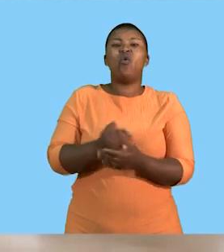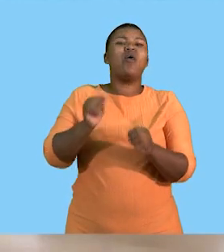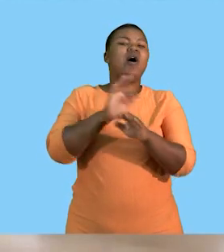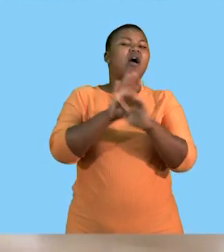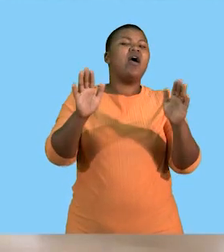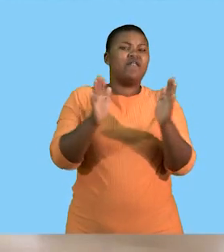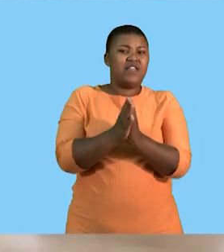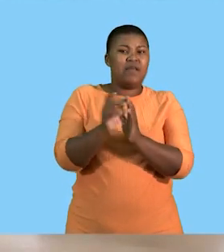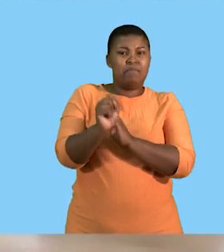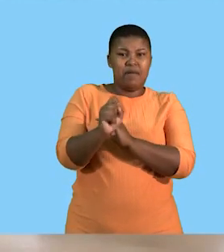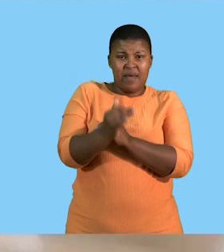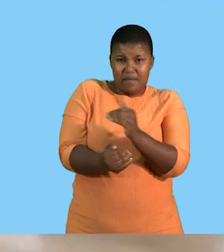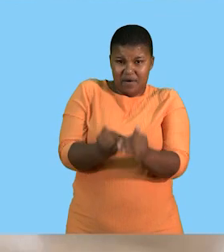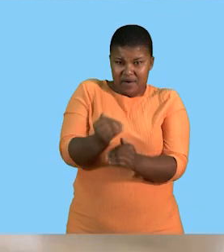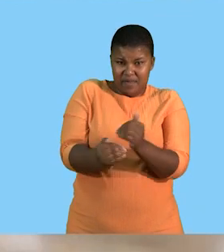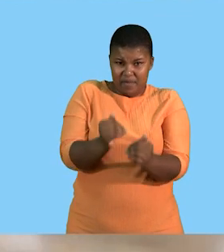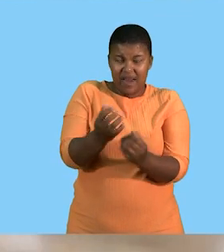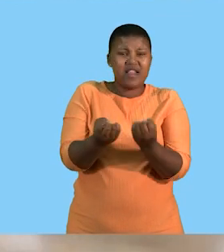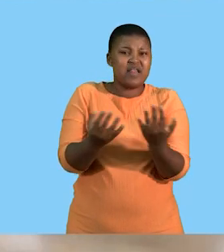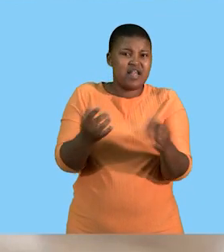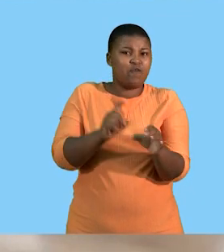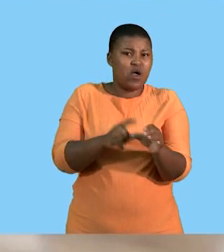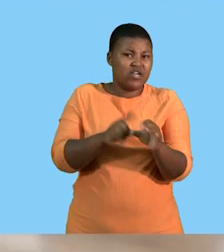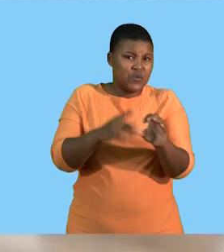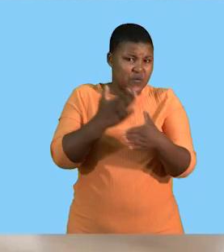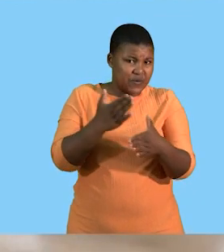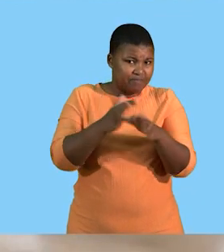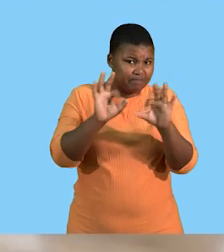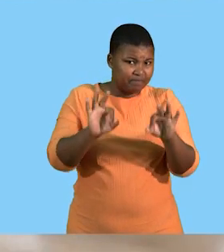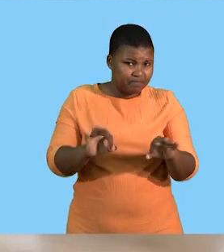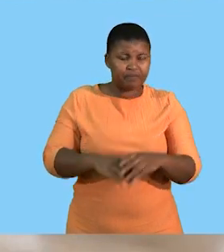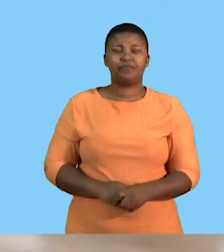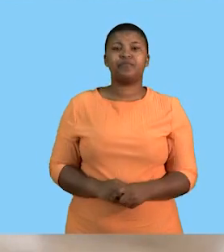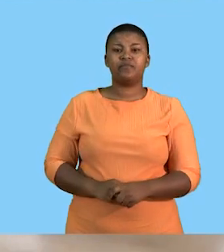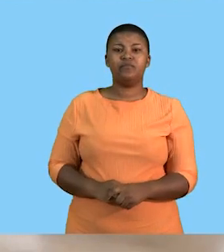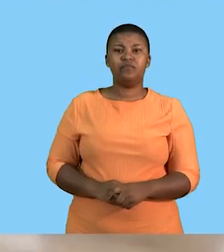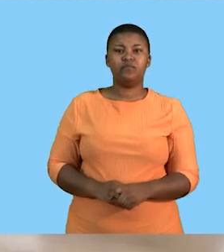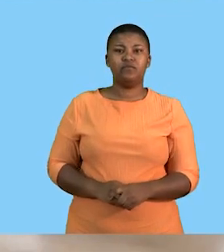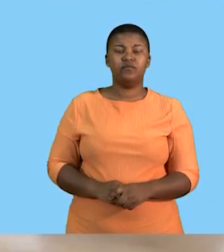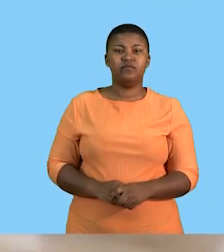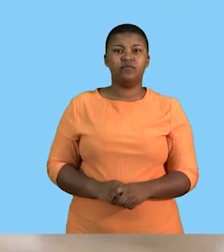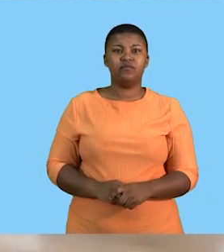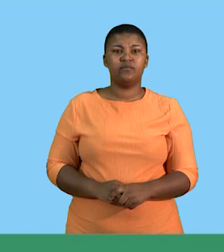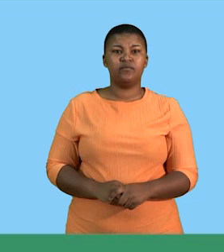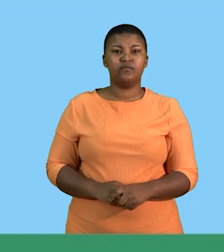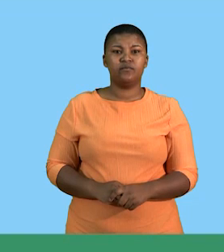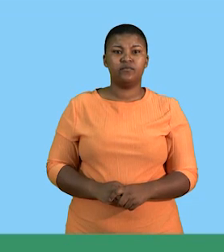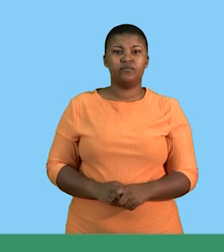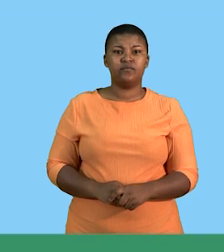that every phase of the production process is delivering quality work. So this will